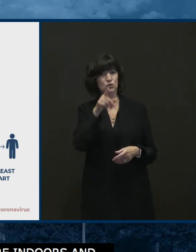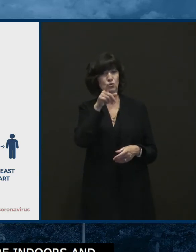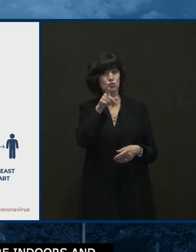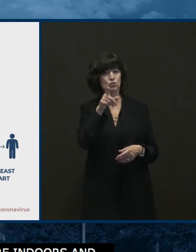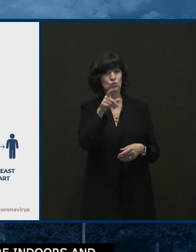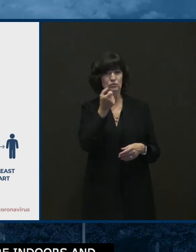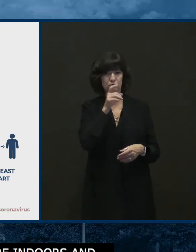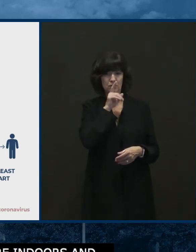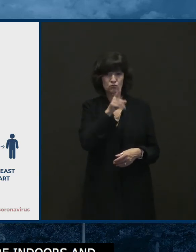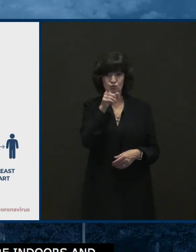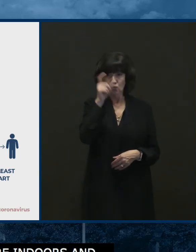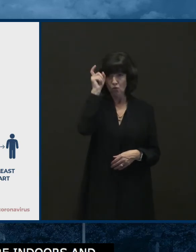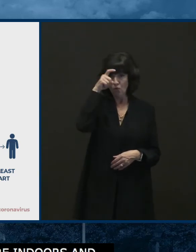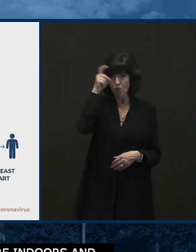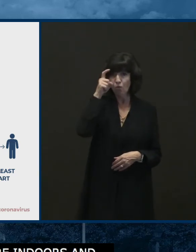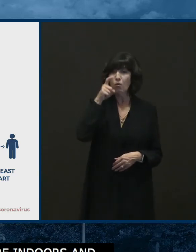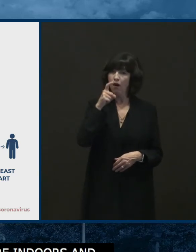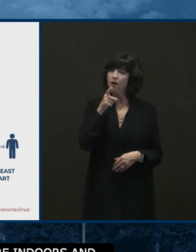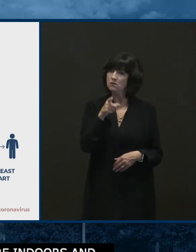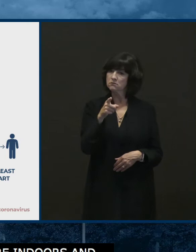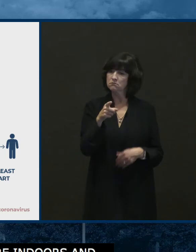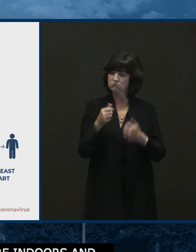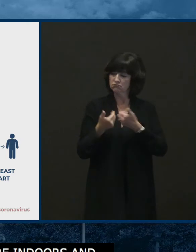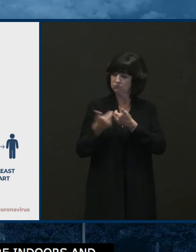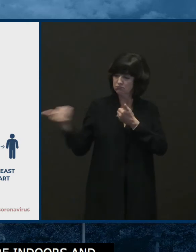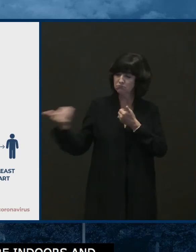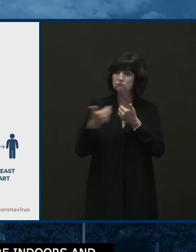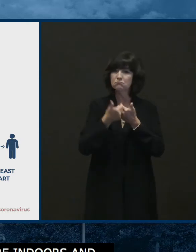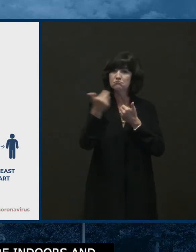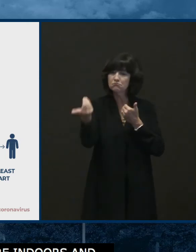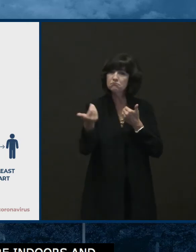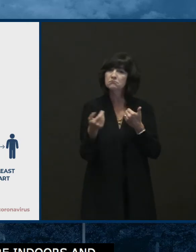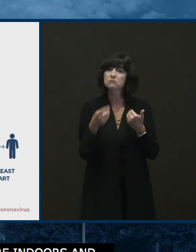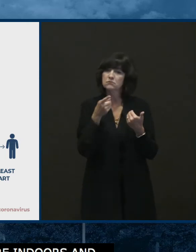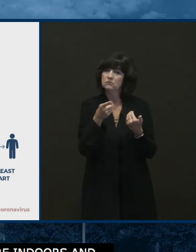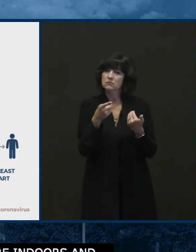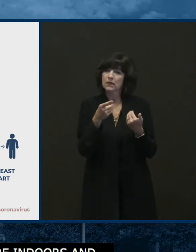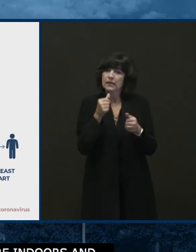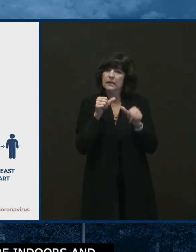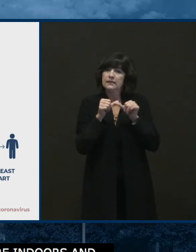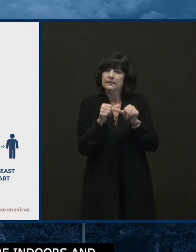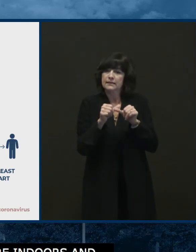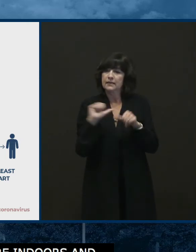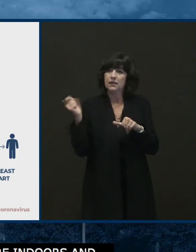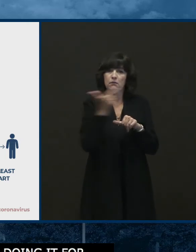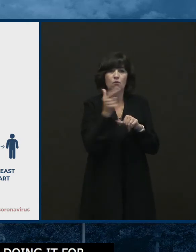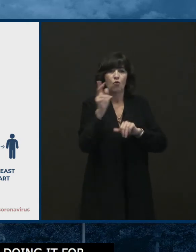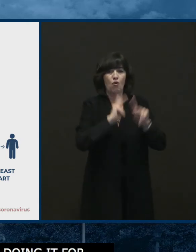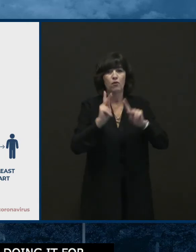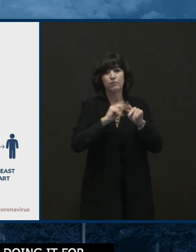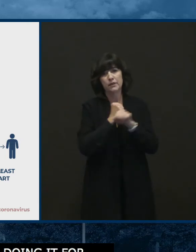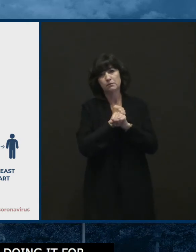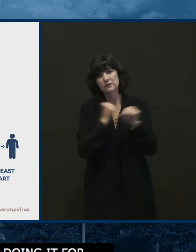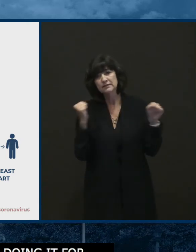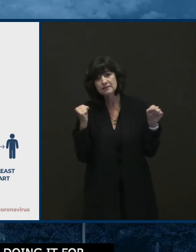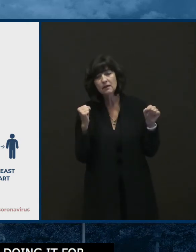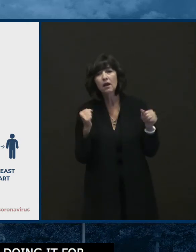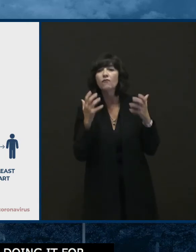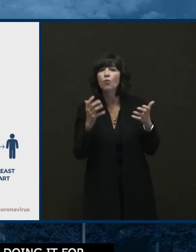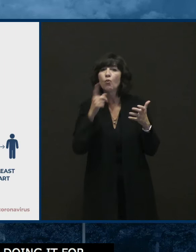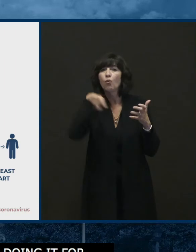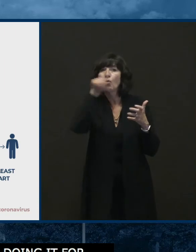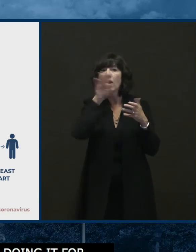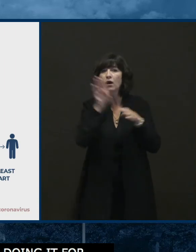about your neighbor and thinking about getting businesses back with more customers and getting